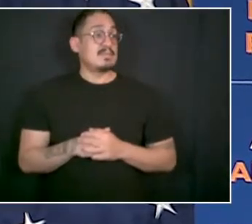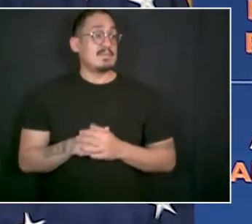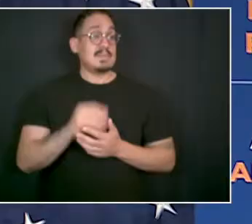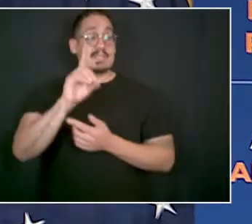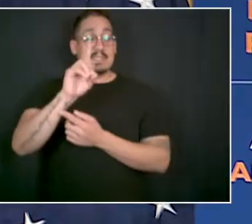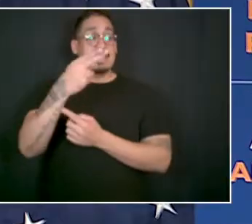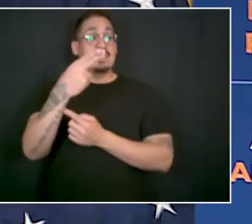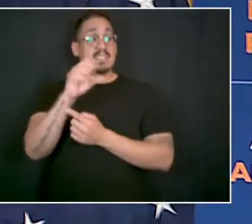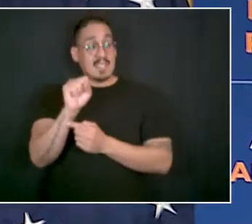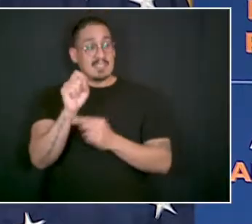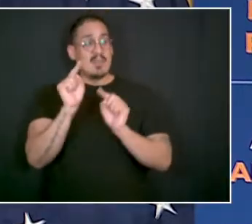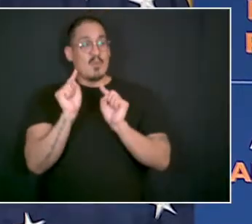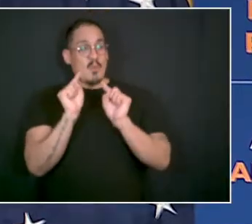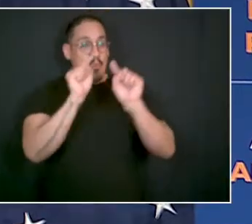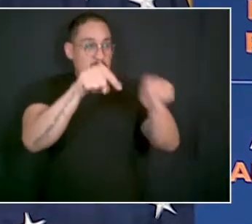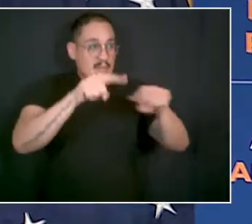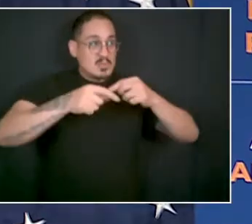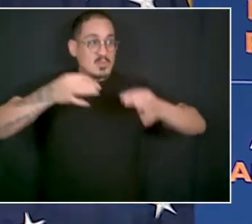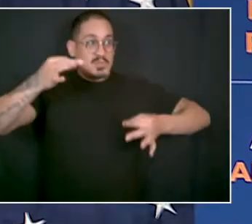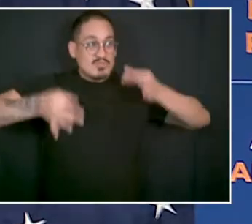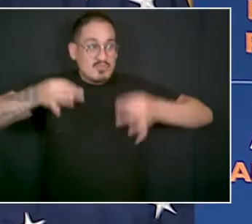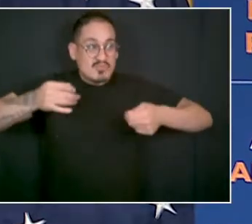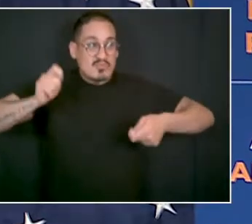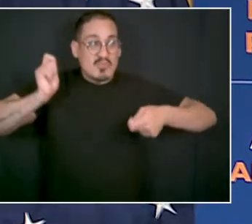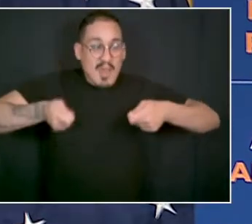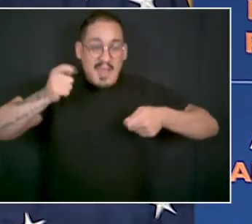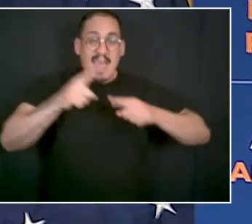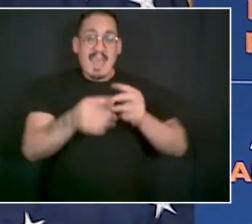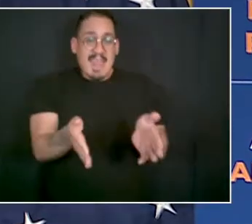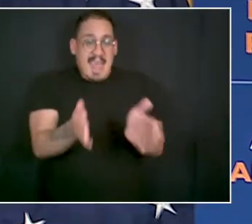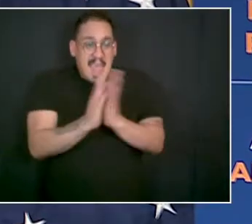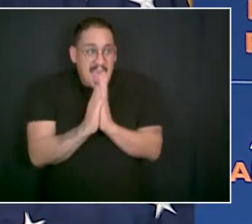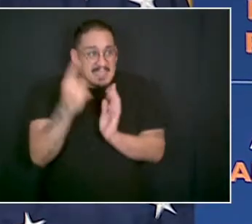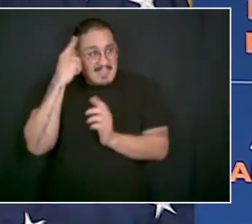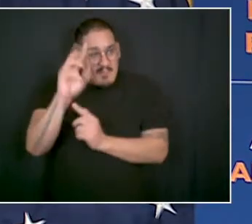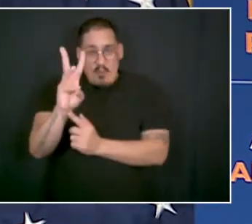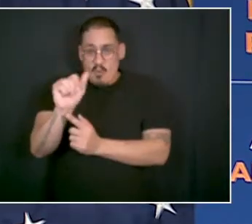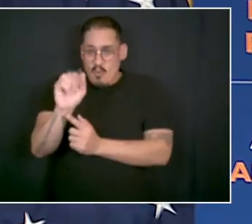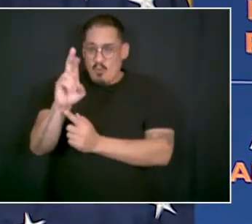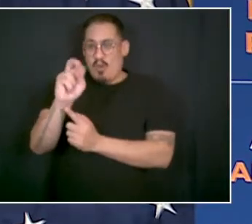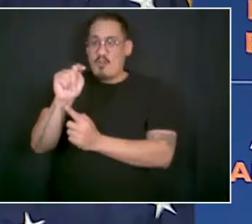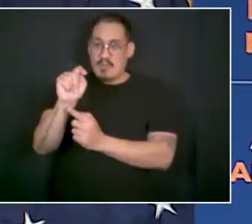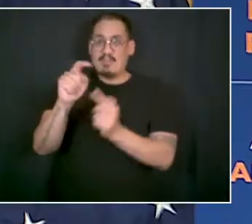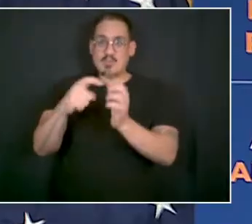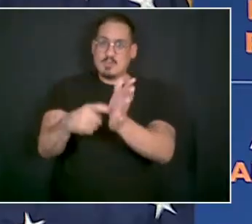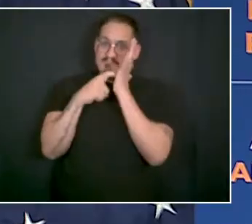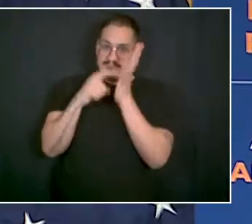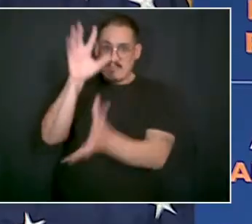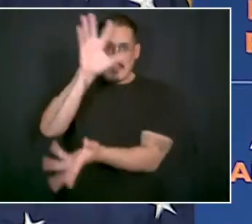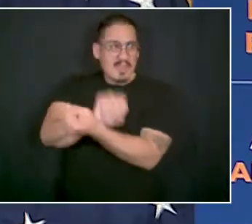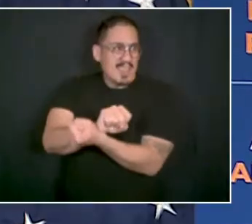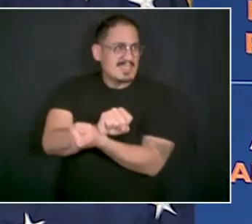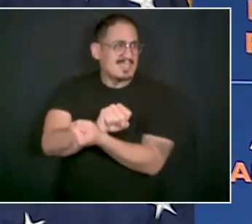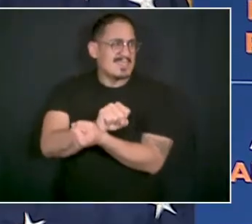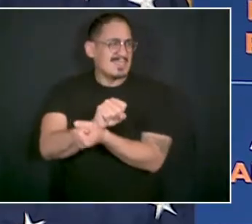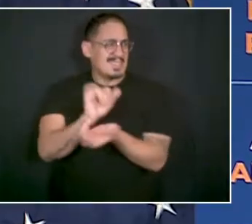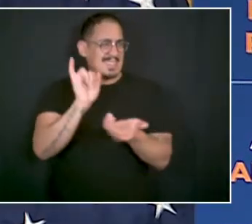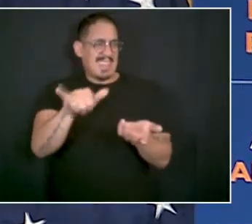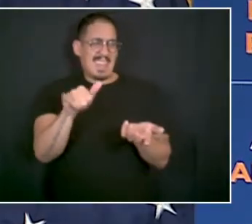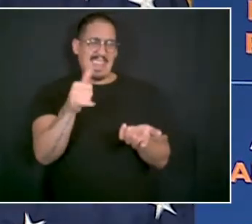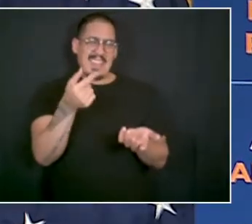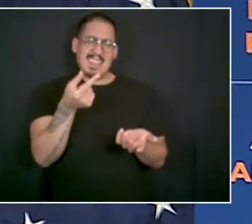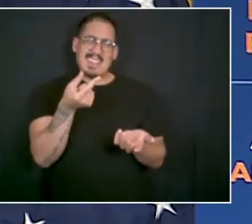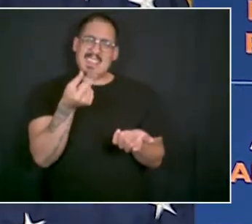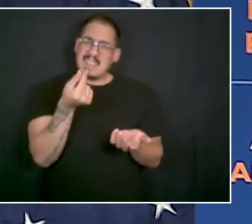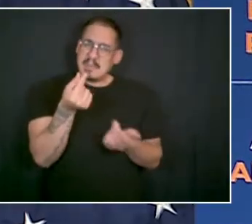had fled. So, I mean, could you argue that that was a criminal enforcement and not, she was not brought up on any criminal